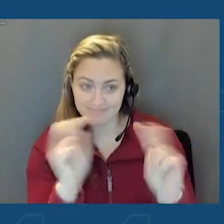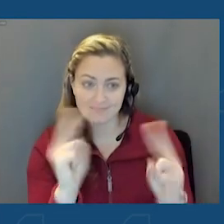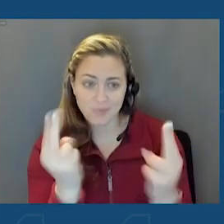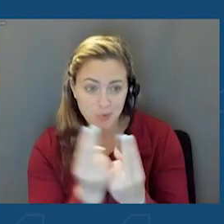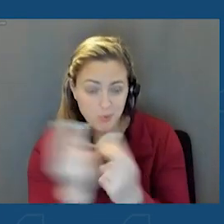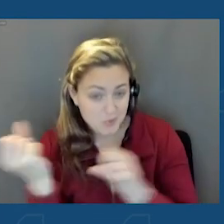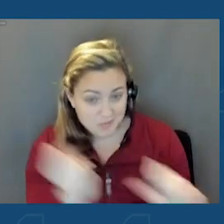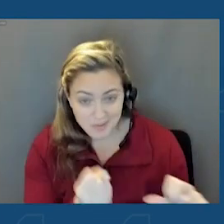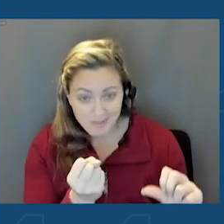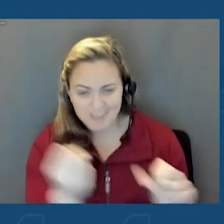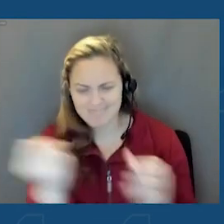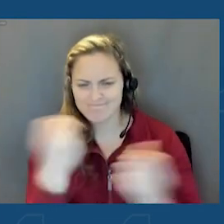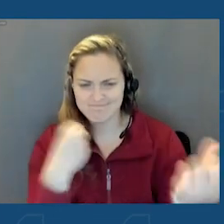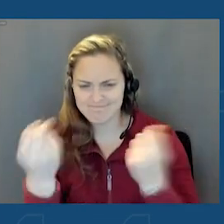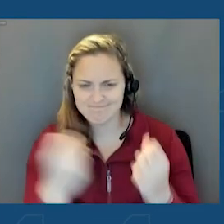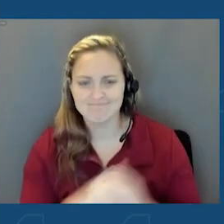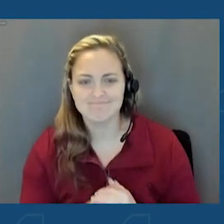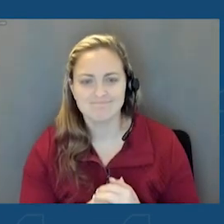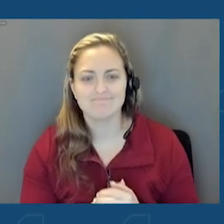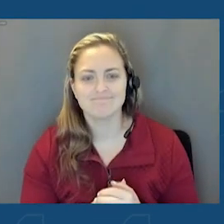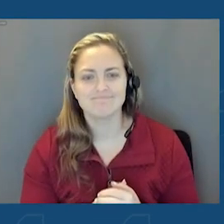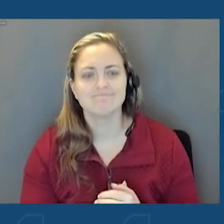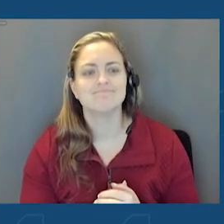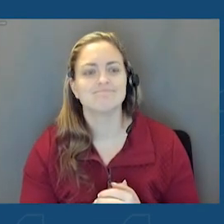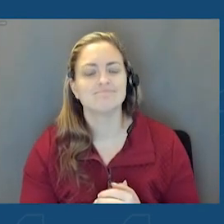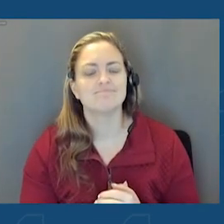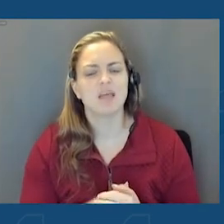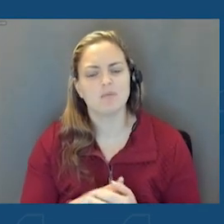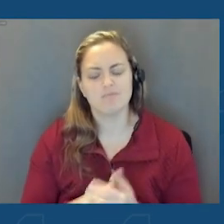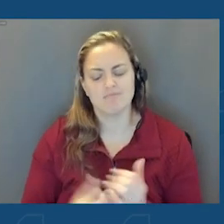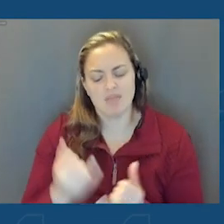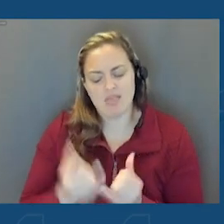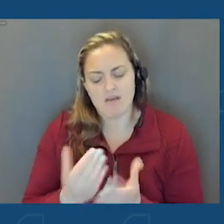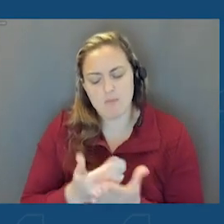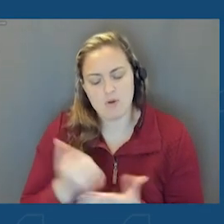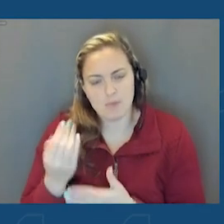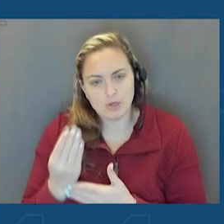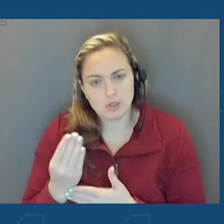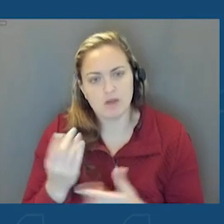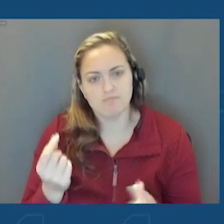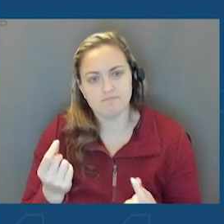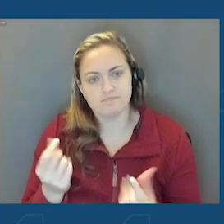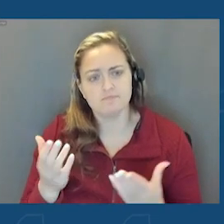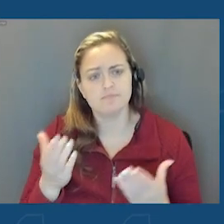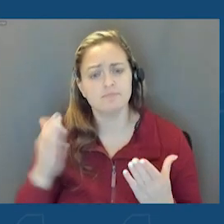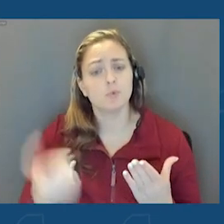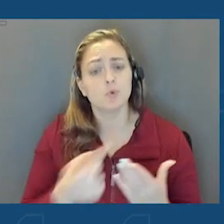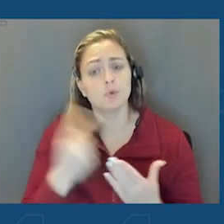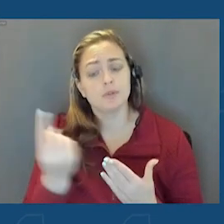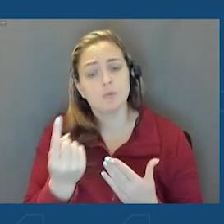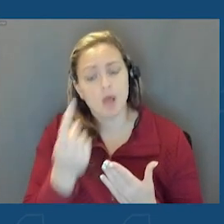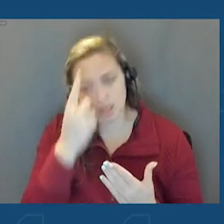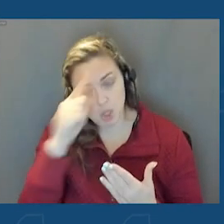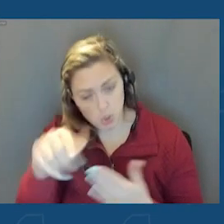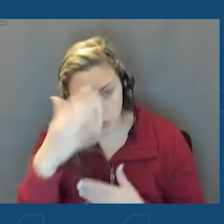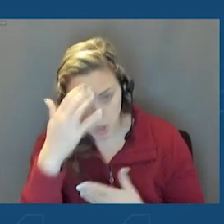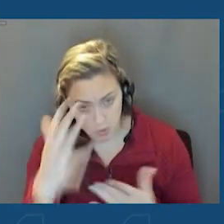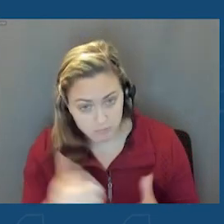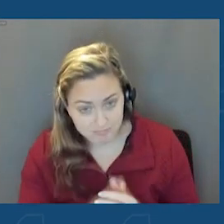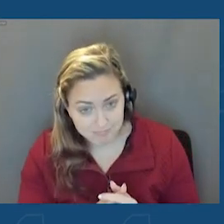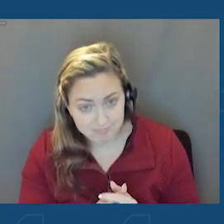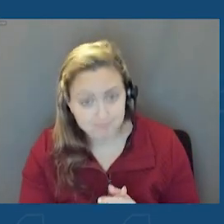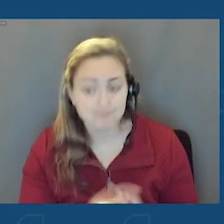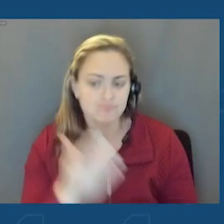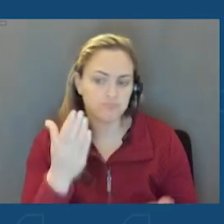not? And my last part of the job is to introduce someone that I think you know, you might